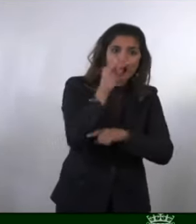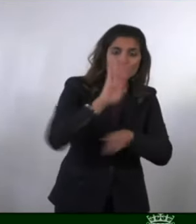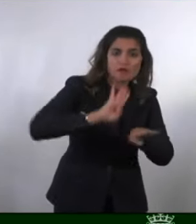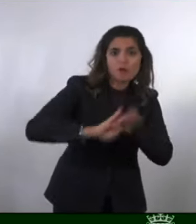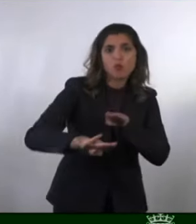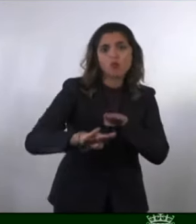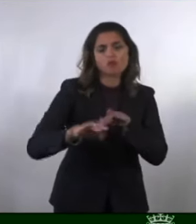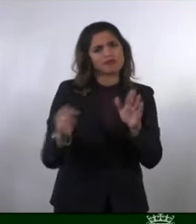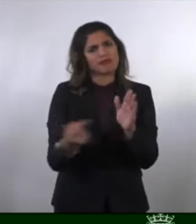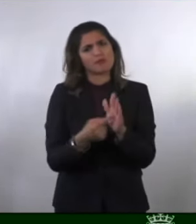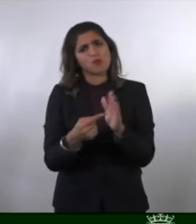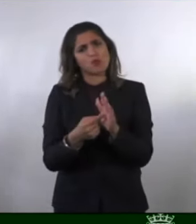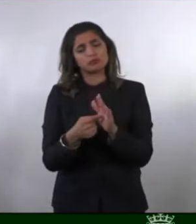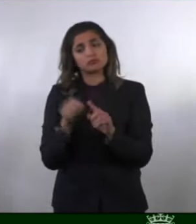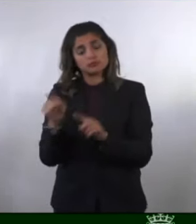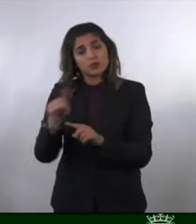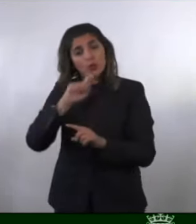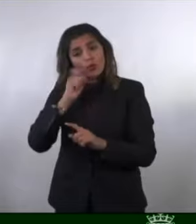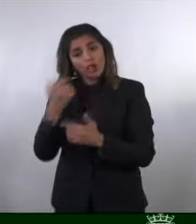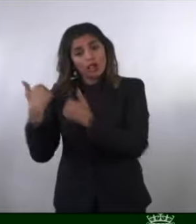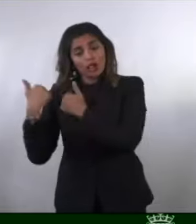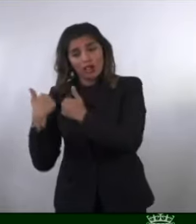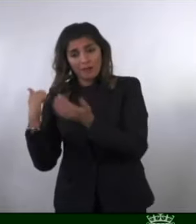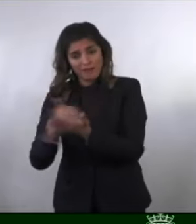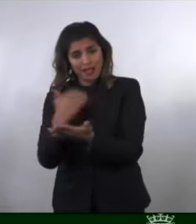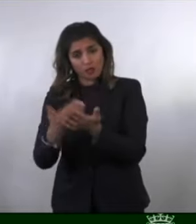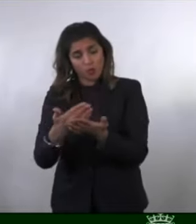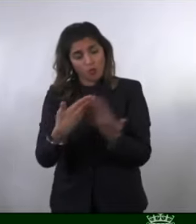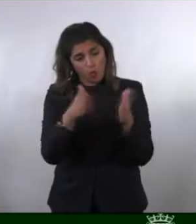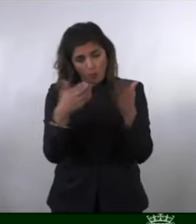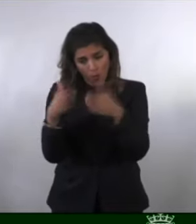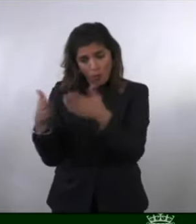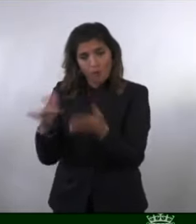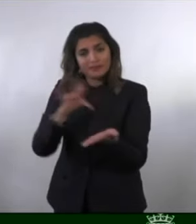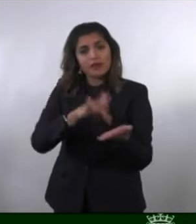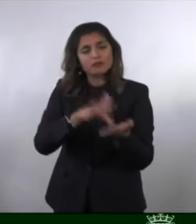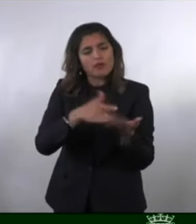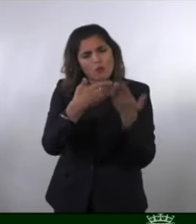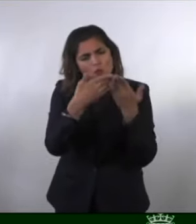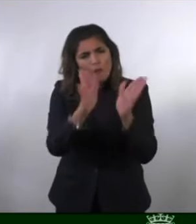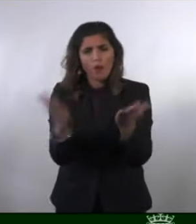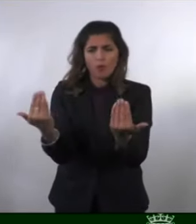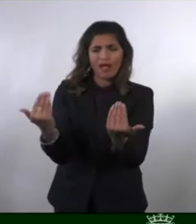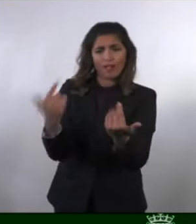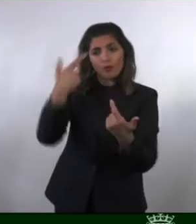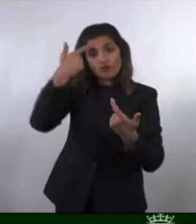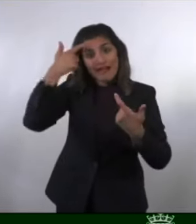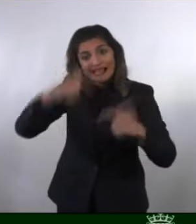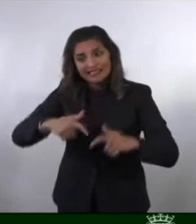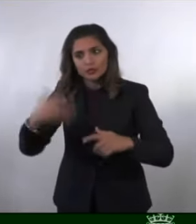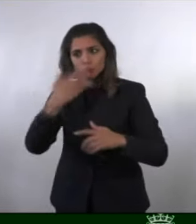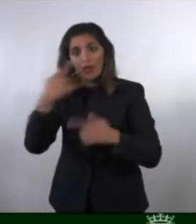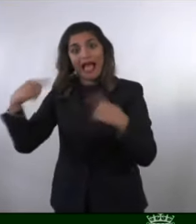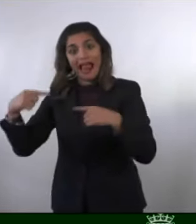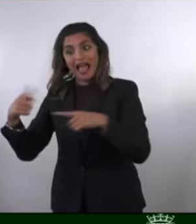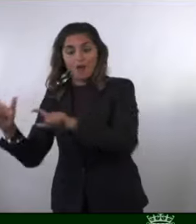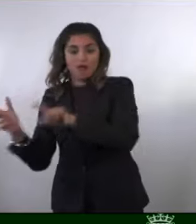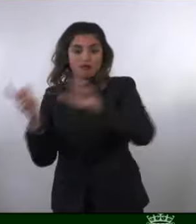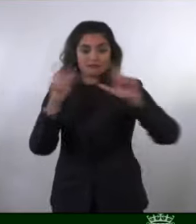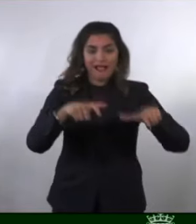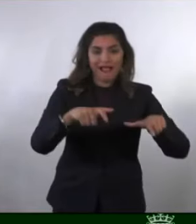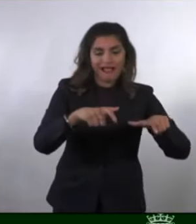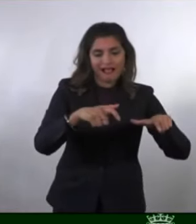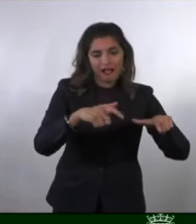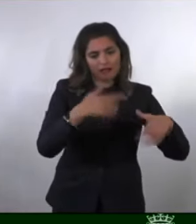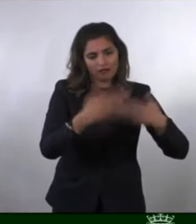work across government to look at reopening these centres as soon as possible for residential visits so that whole cohorts of